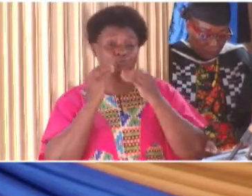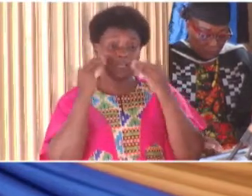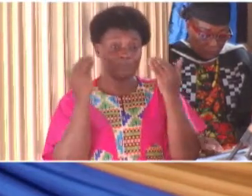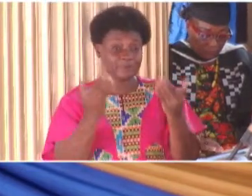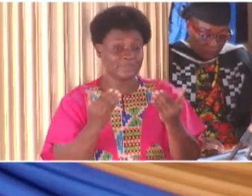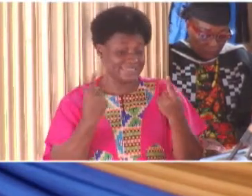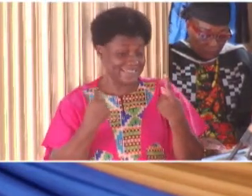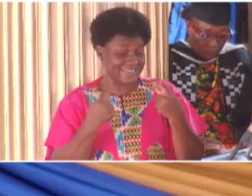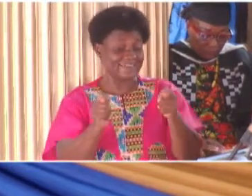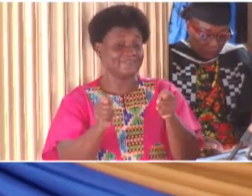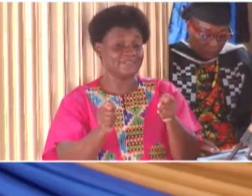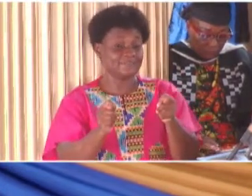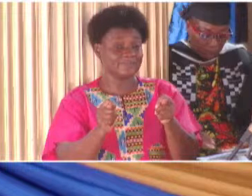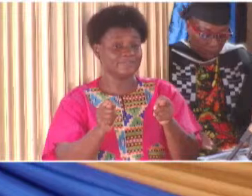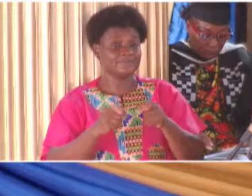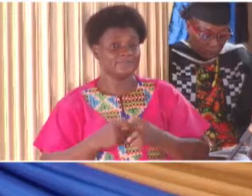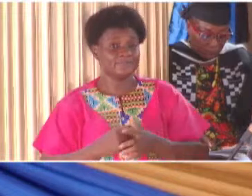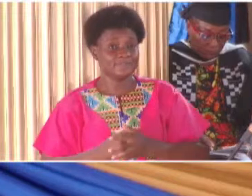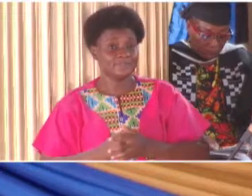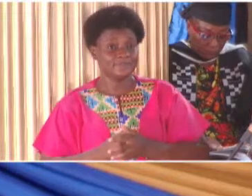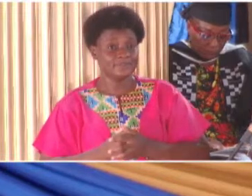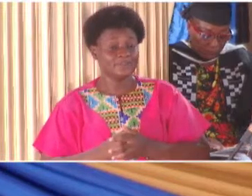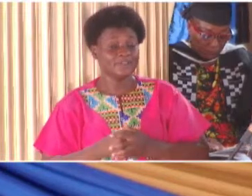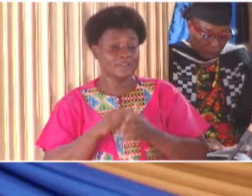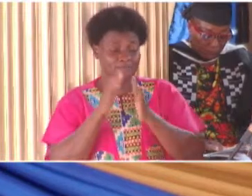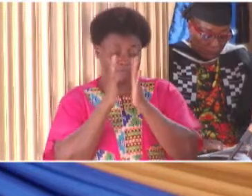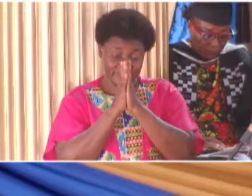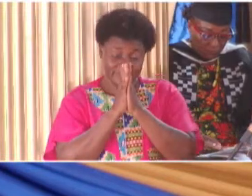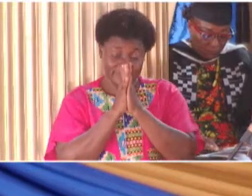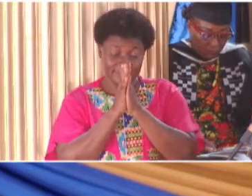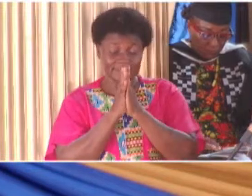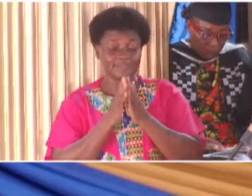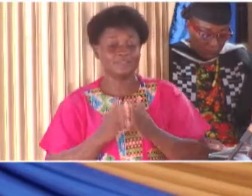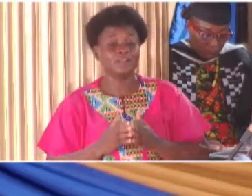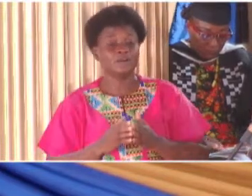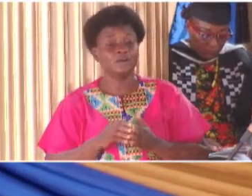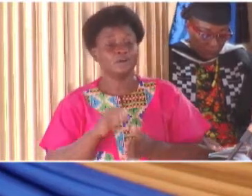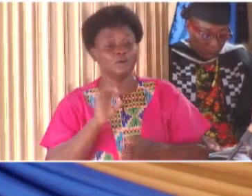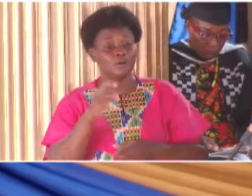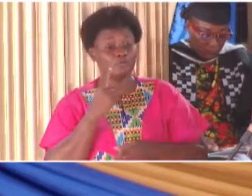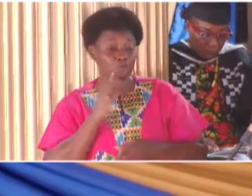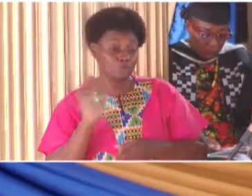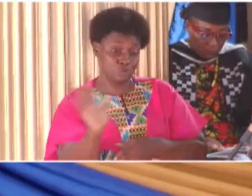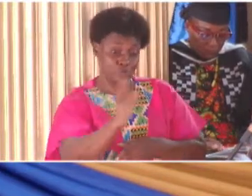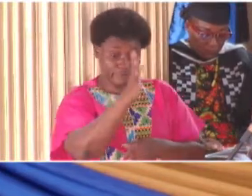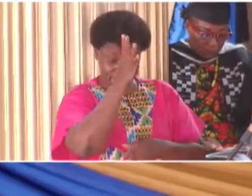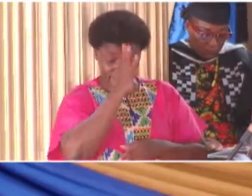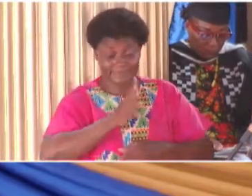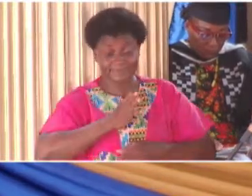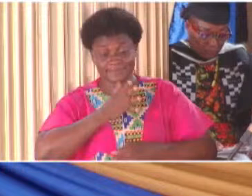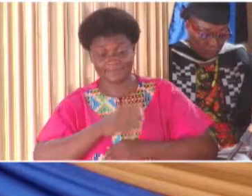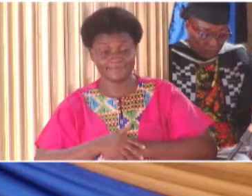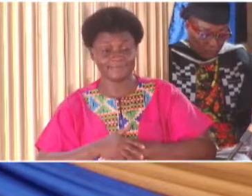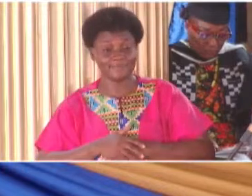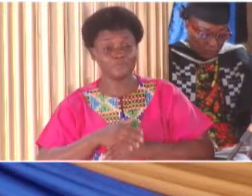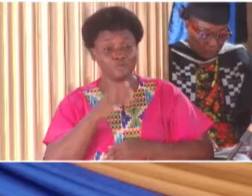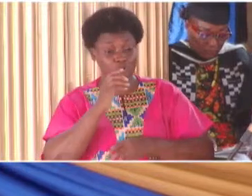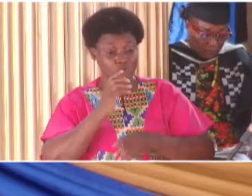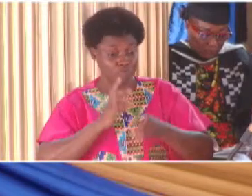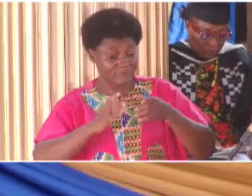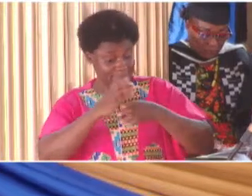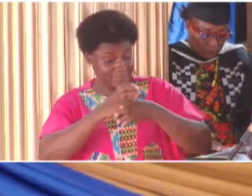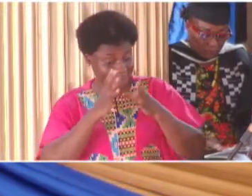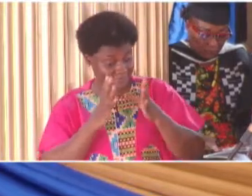the efforts and prayers of your parents, your